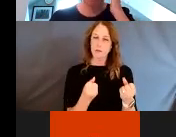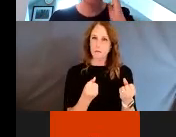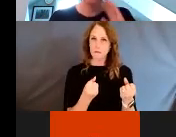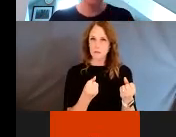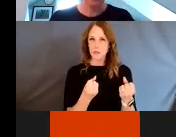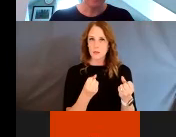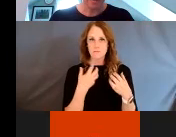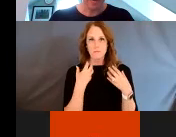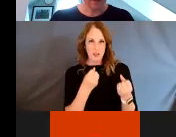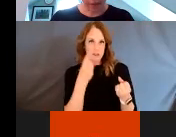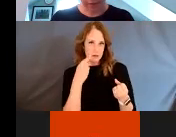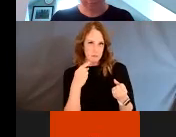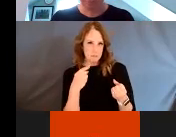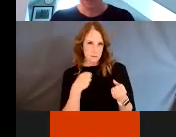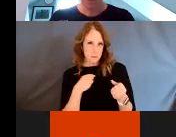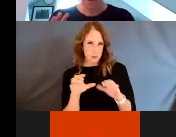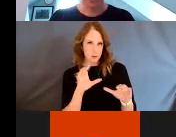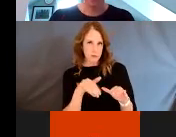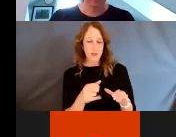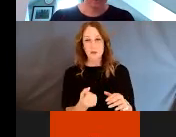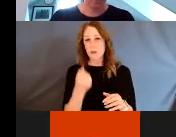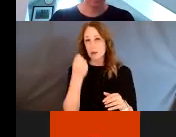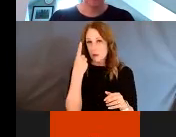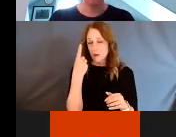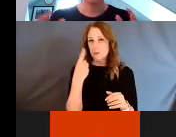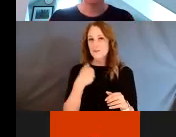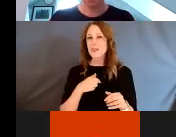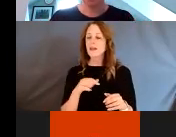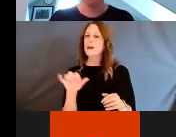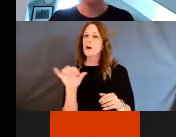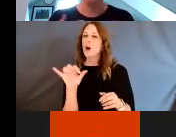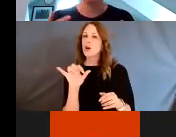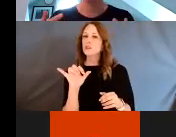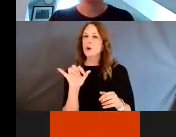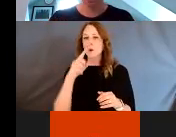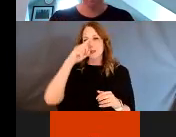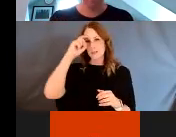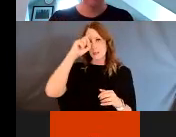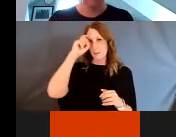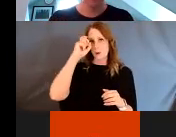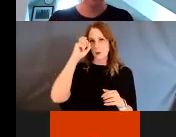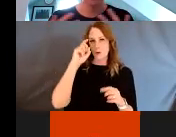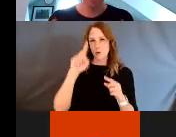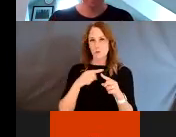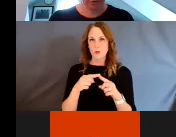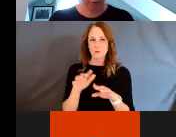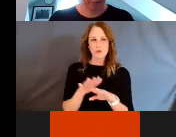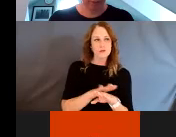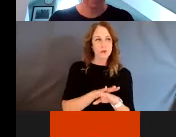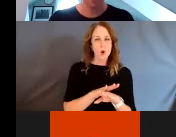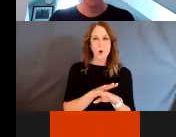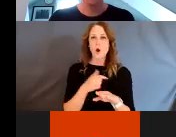me to do. However, I also, in the summer, when we're a little slower, make a lot of